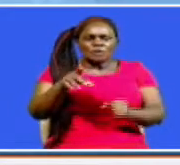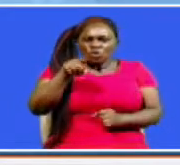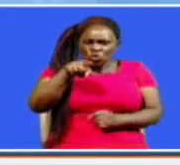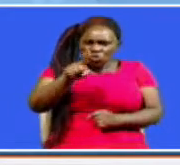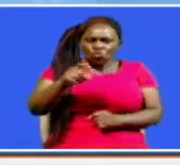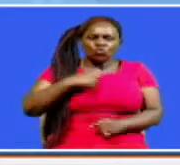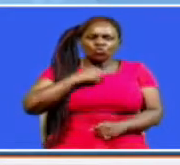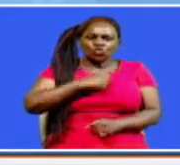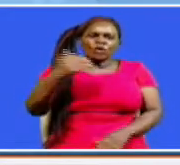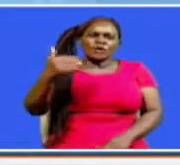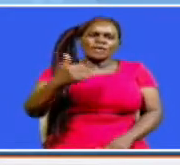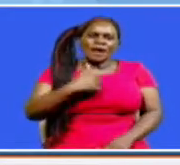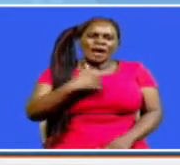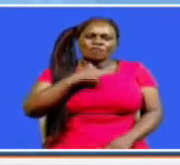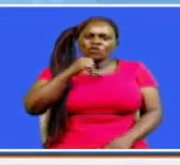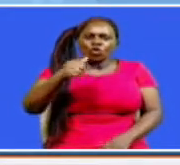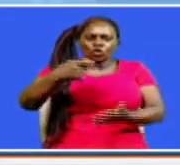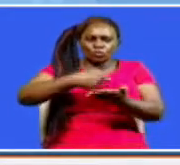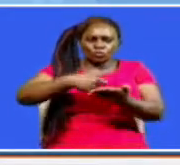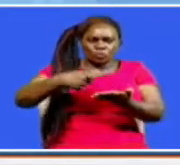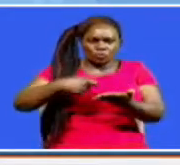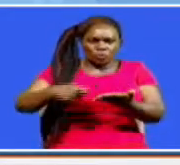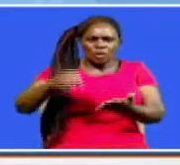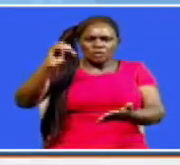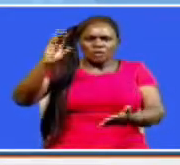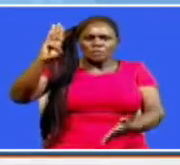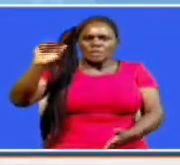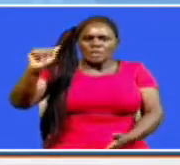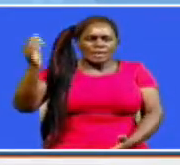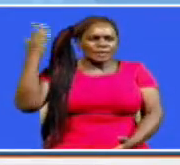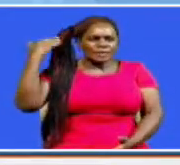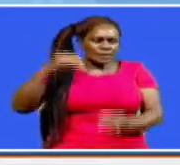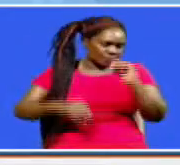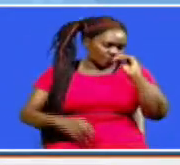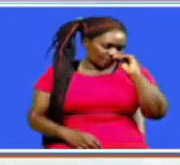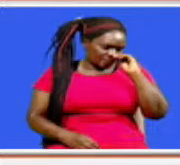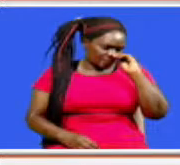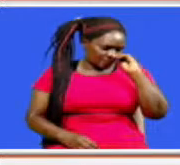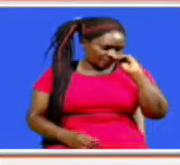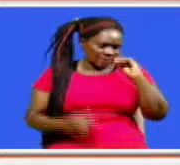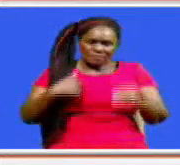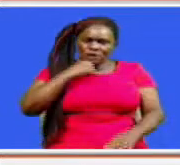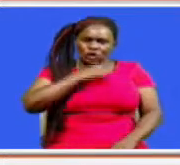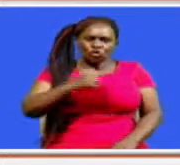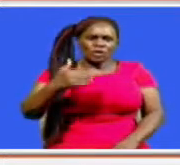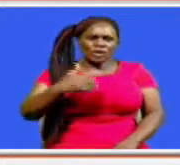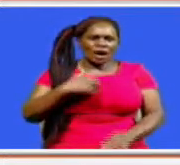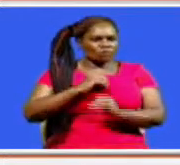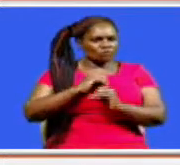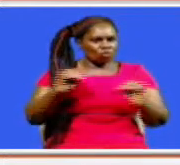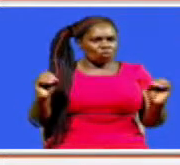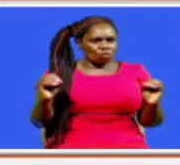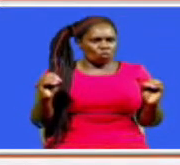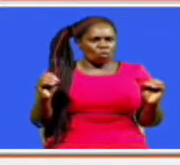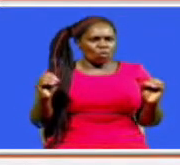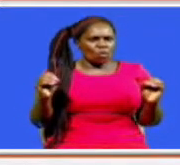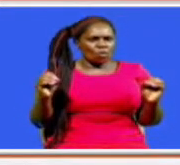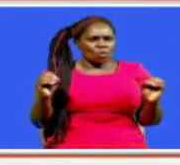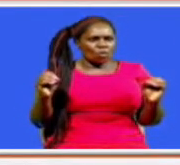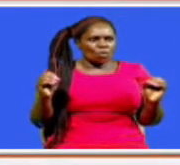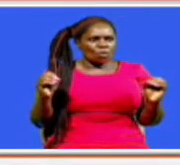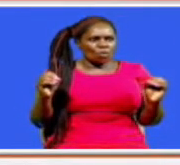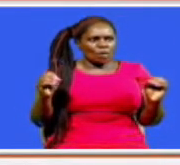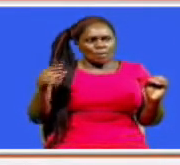do you regret that move of not signing a monetary CBA back then? I don't regret the move of signing a non-monetary